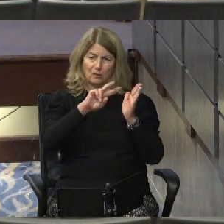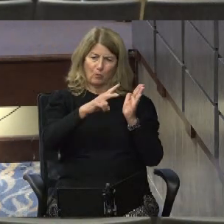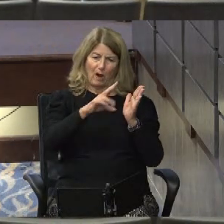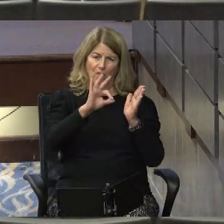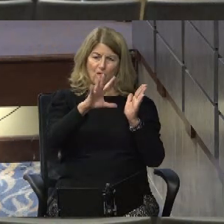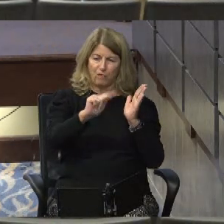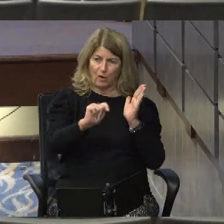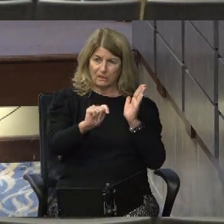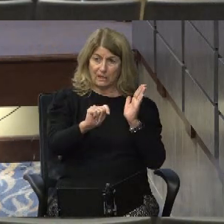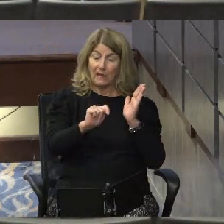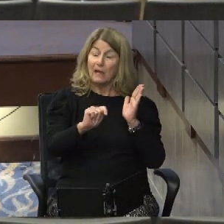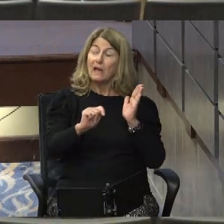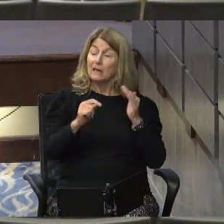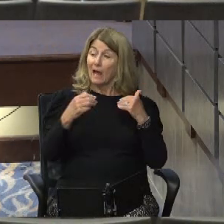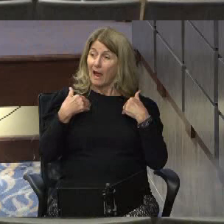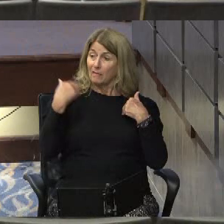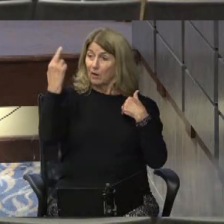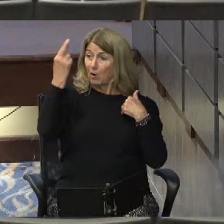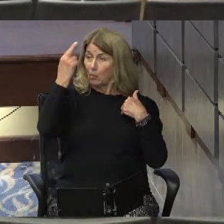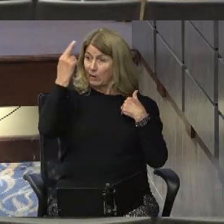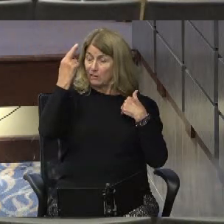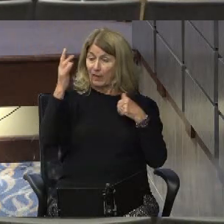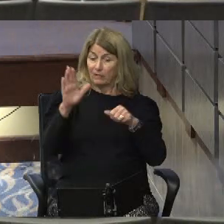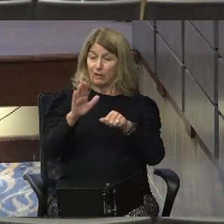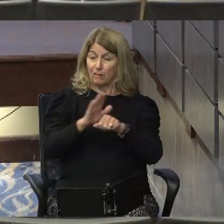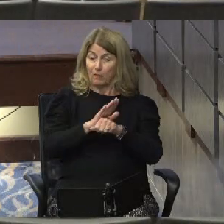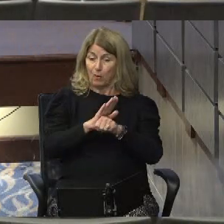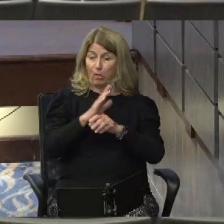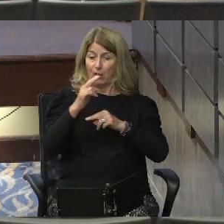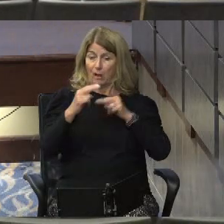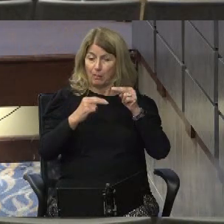Is there a reason that the whole building isn't